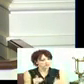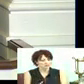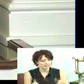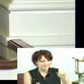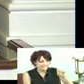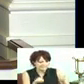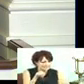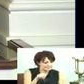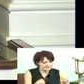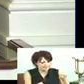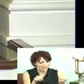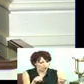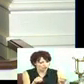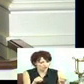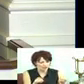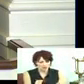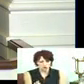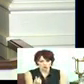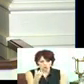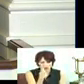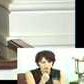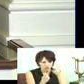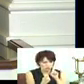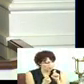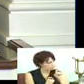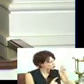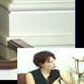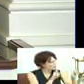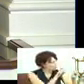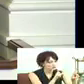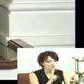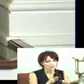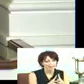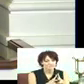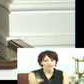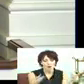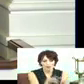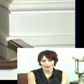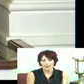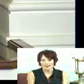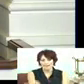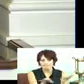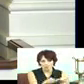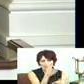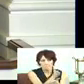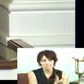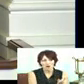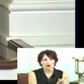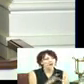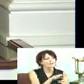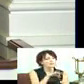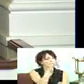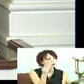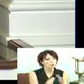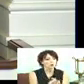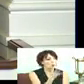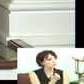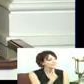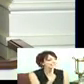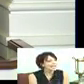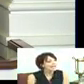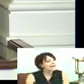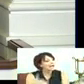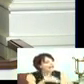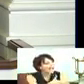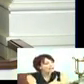Doubting and raising questions are very important steps to spiritual growth. Let me say that one more